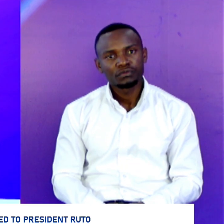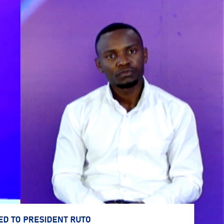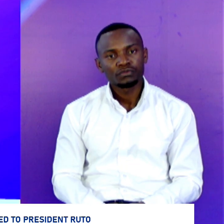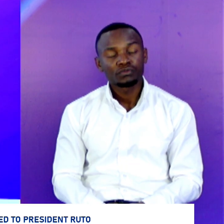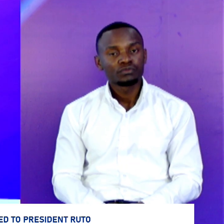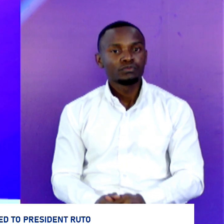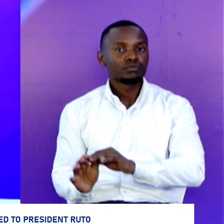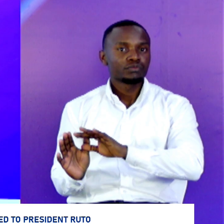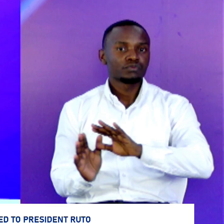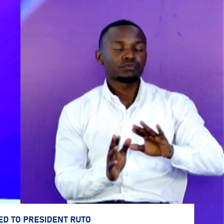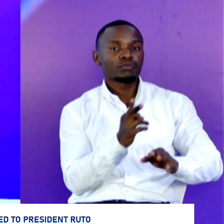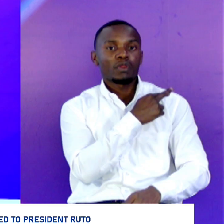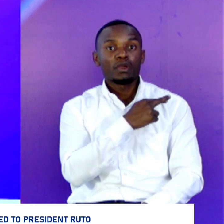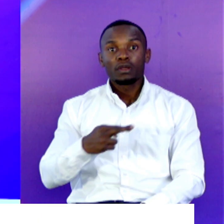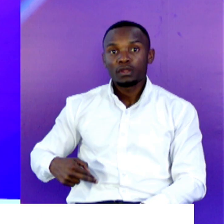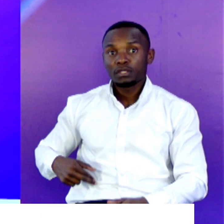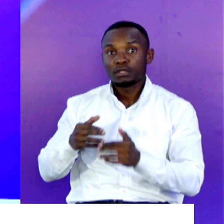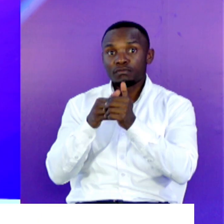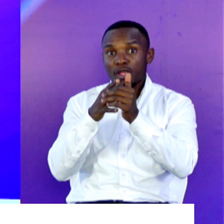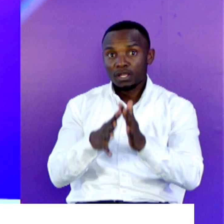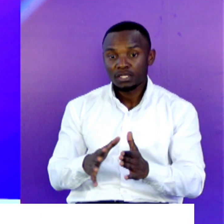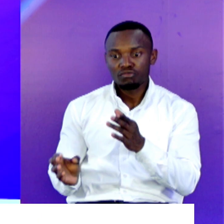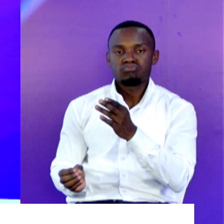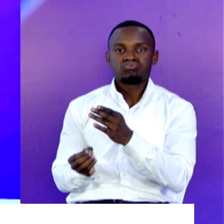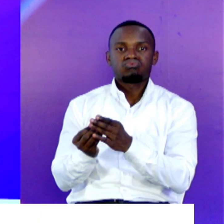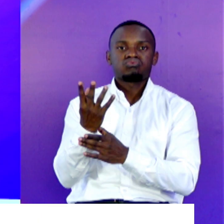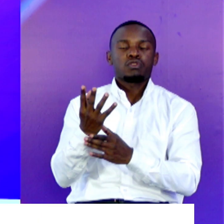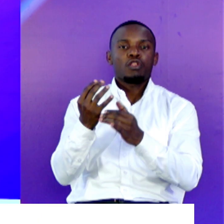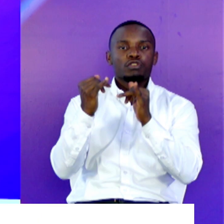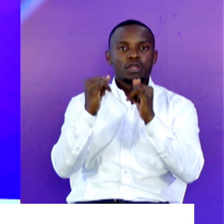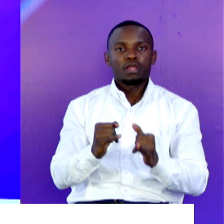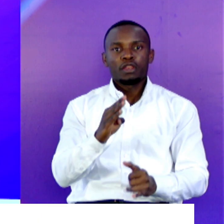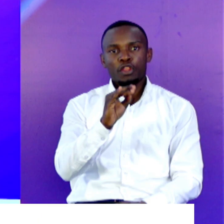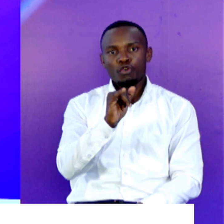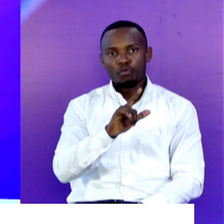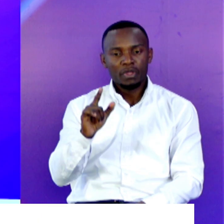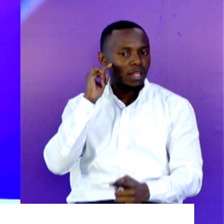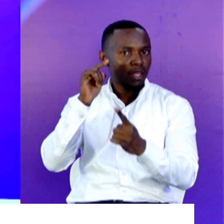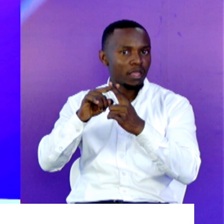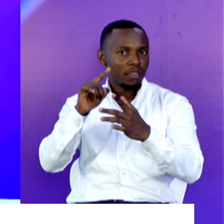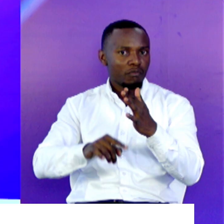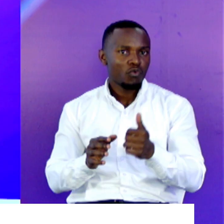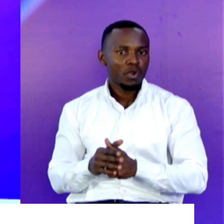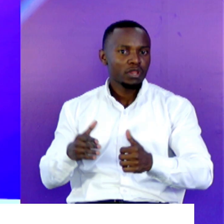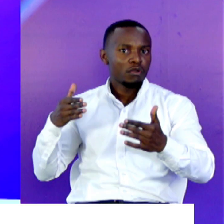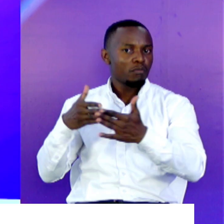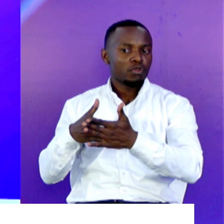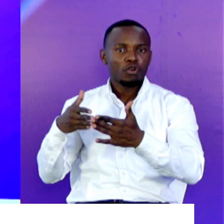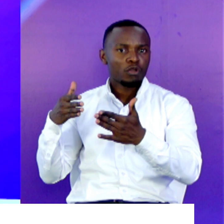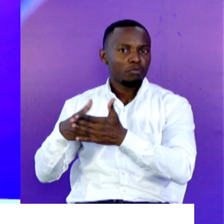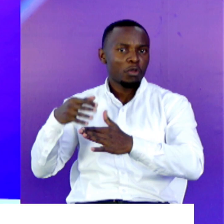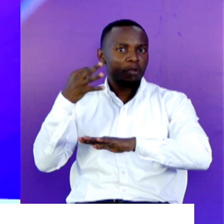In other news, religious leaders have launched a new bill aimed at curbing fraudulent churches